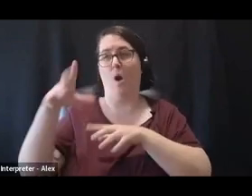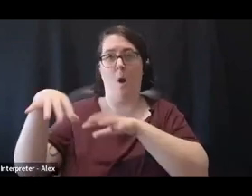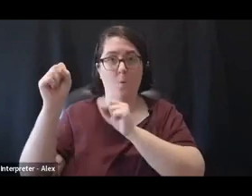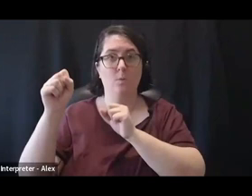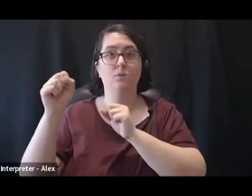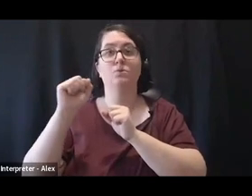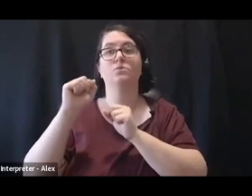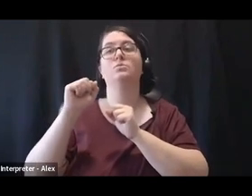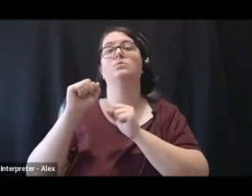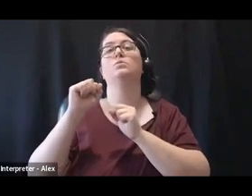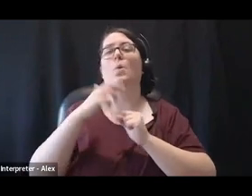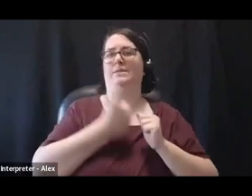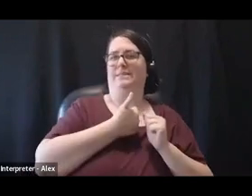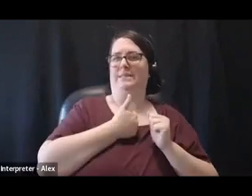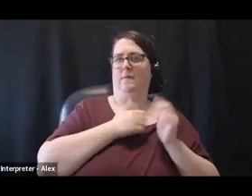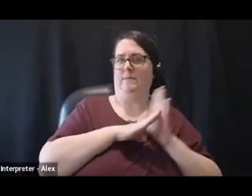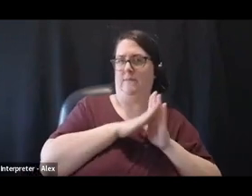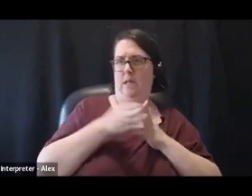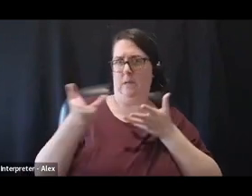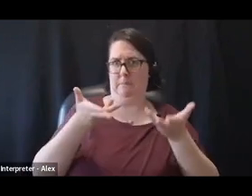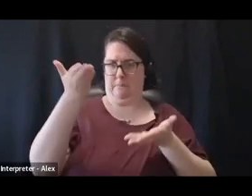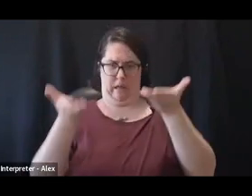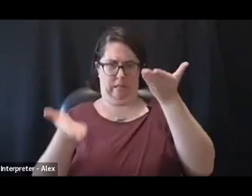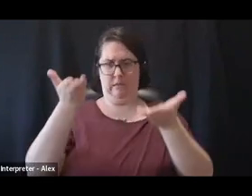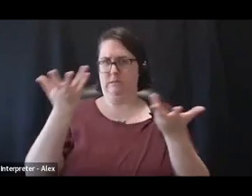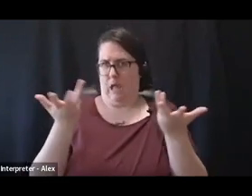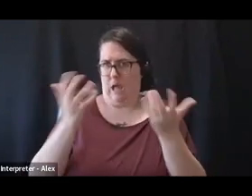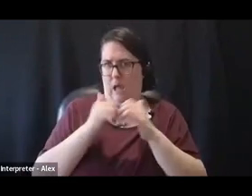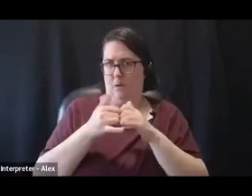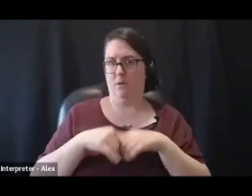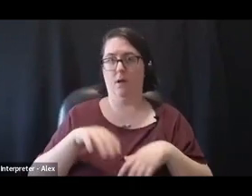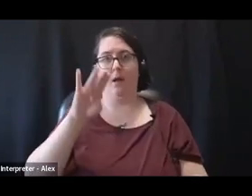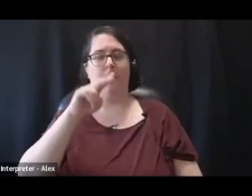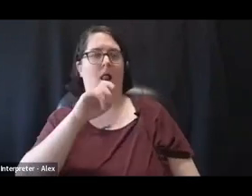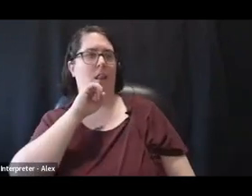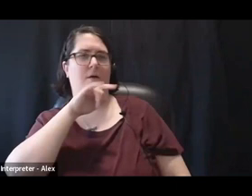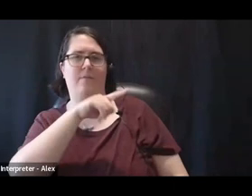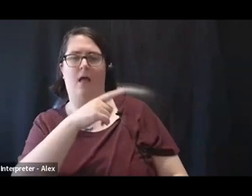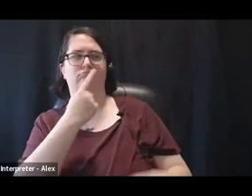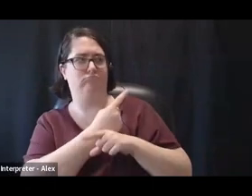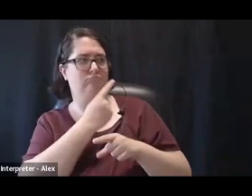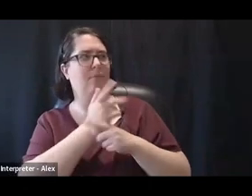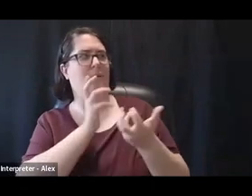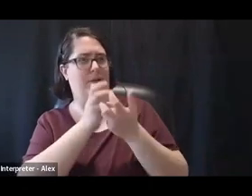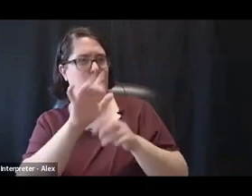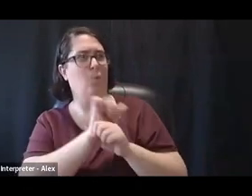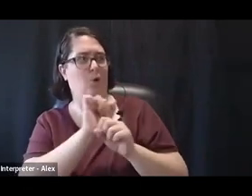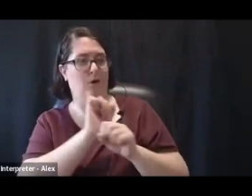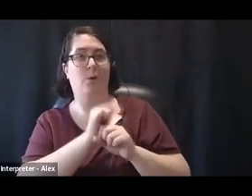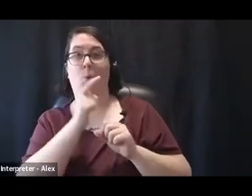of outsource that? And how do you balance those two things? I love this very practical question. Thank you.